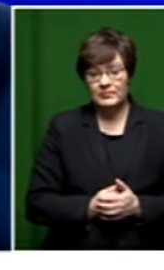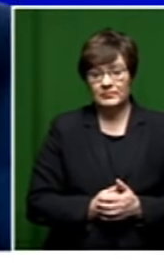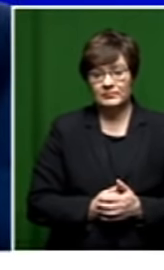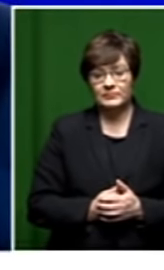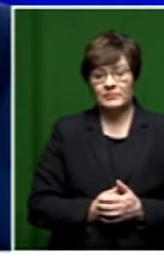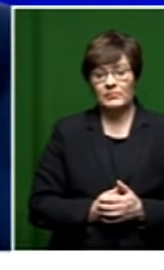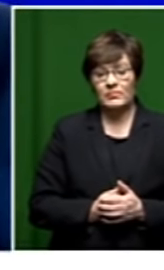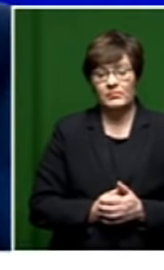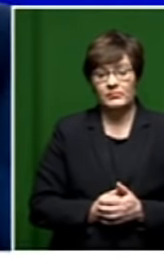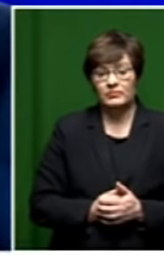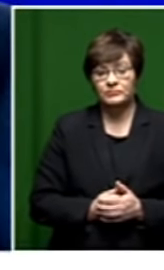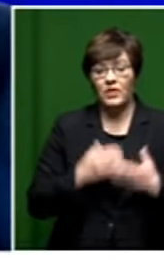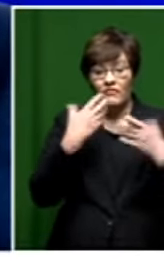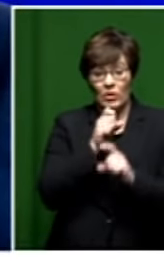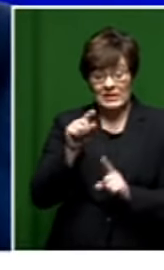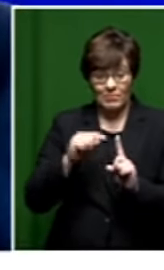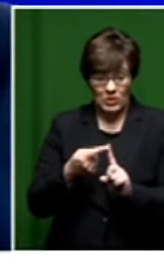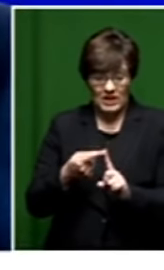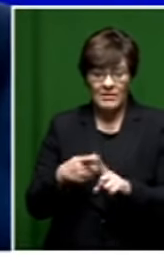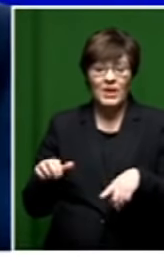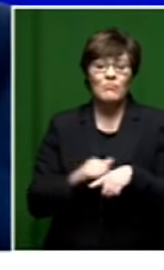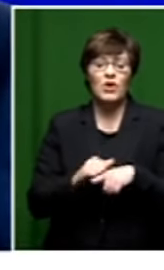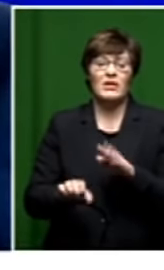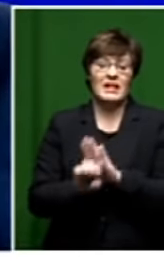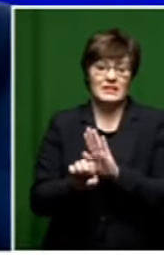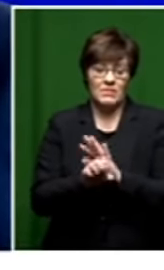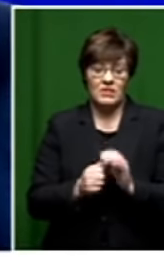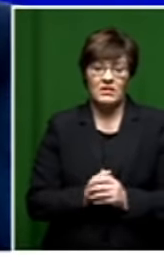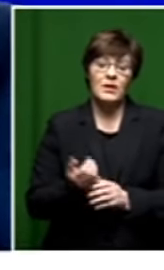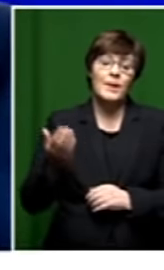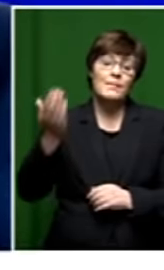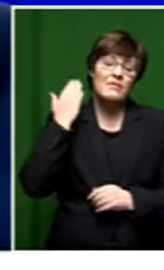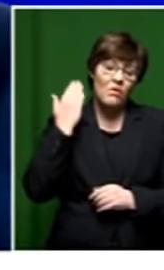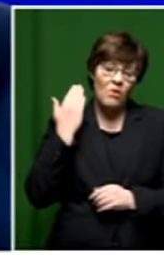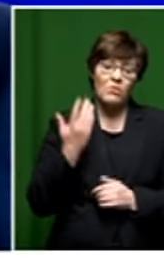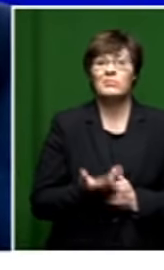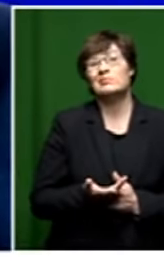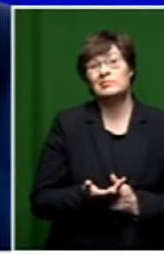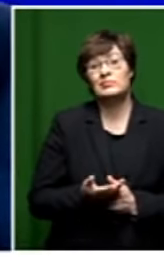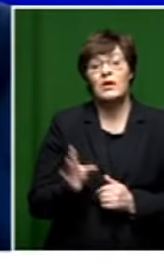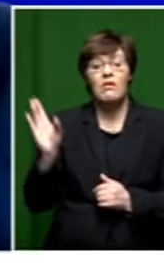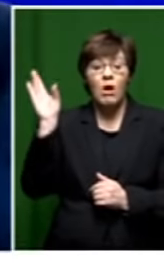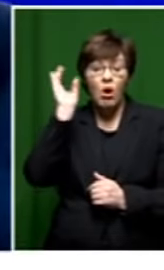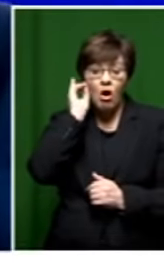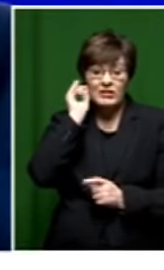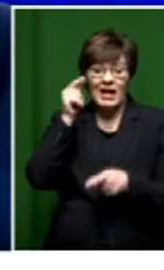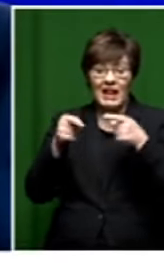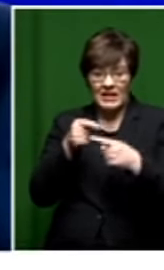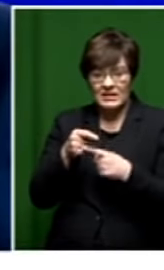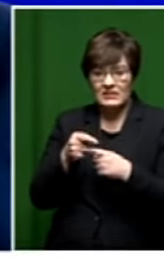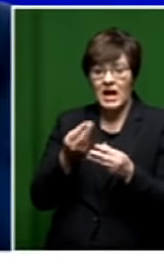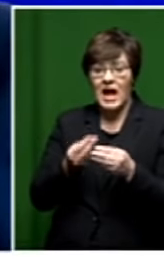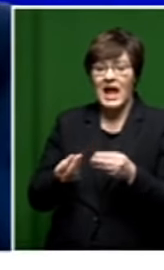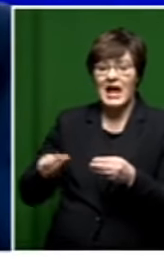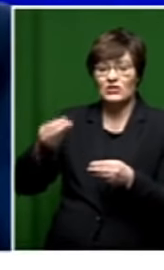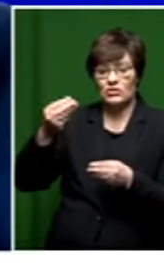that point, let's go to a practical example. In the past, we've, for example, heard of allegations of interest